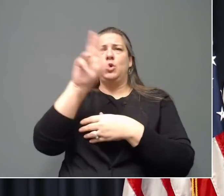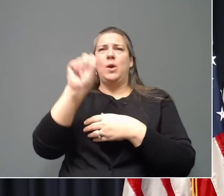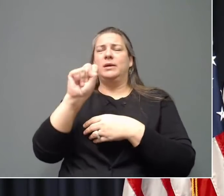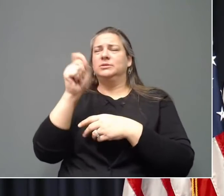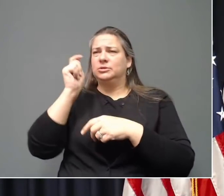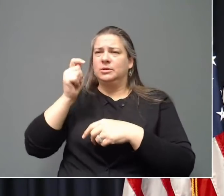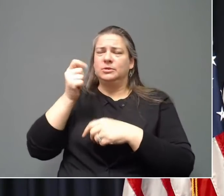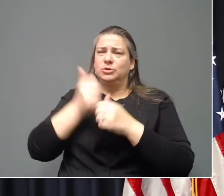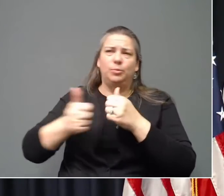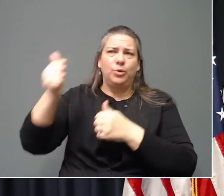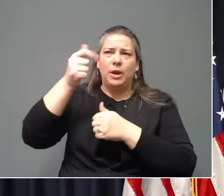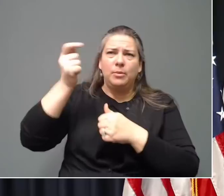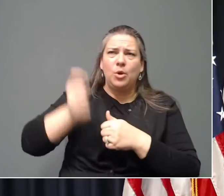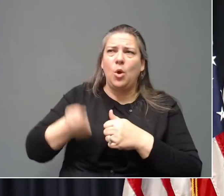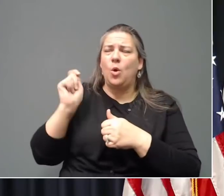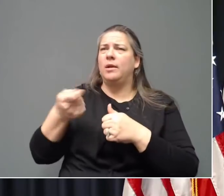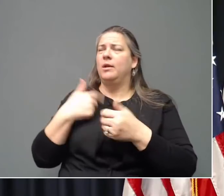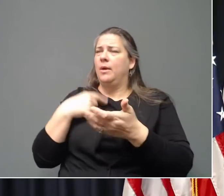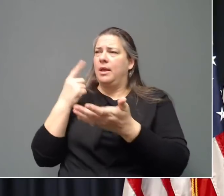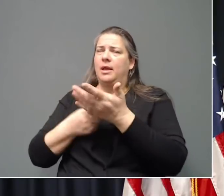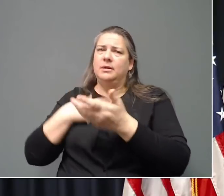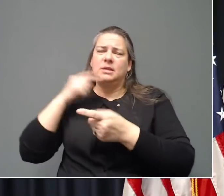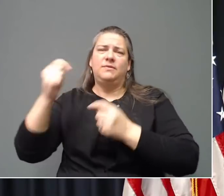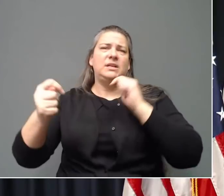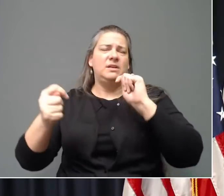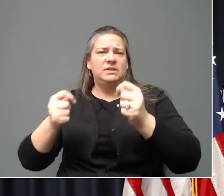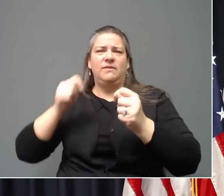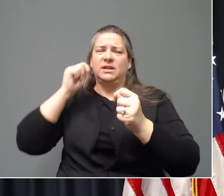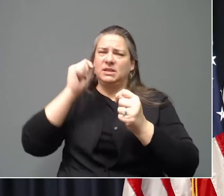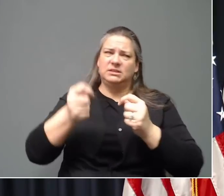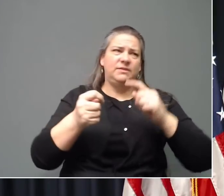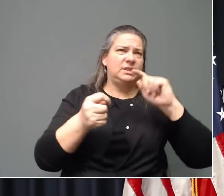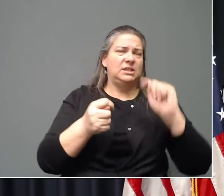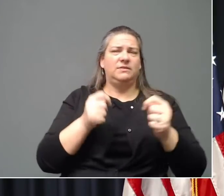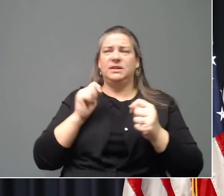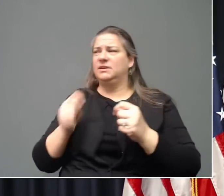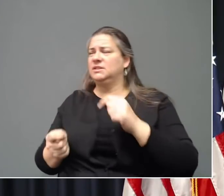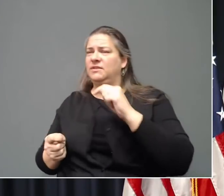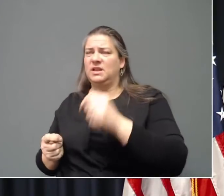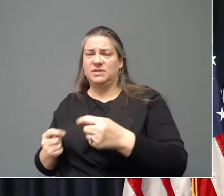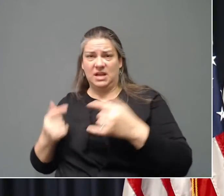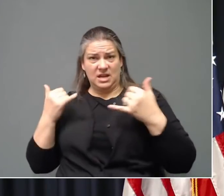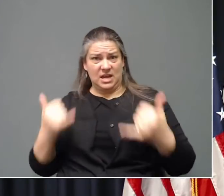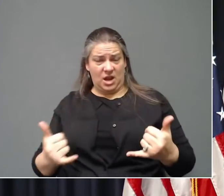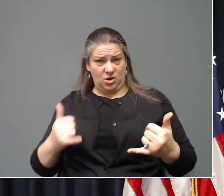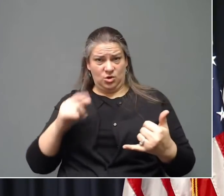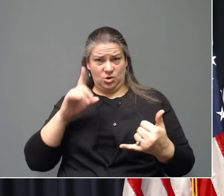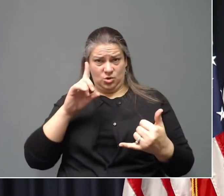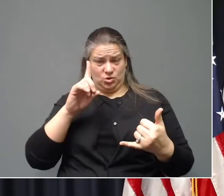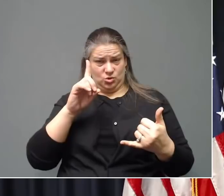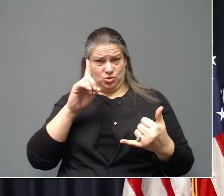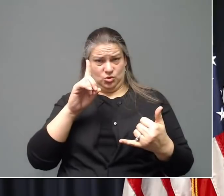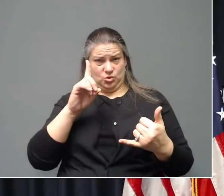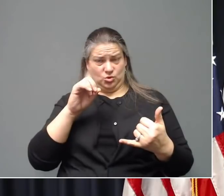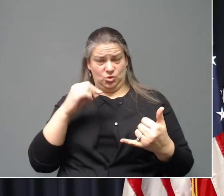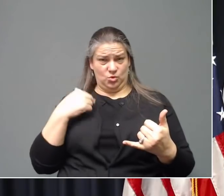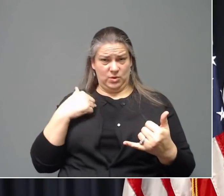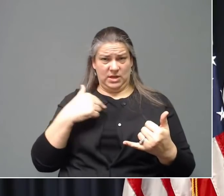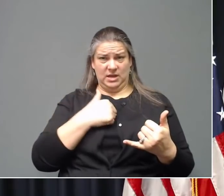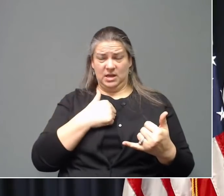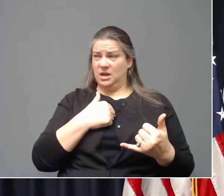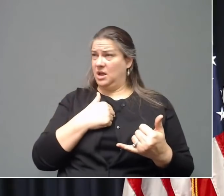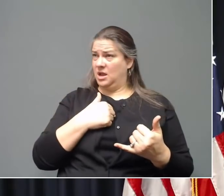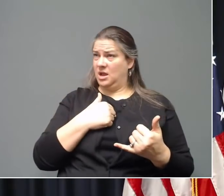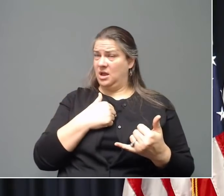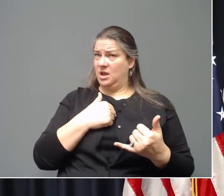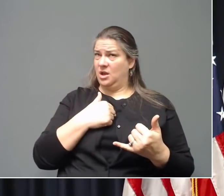time we are surging, we shouldn't give away our ability to respond to the federal government. We shouldn't